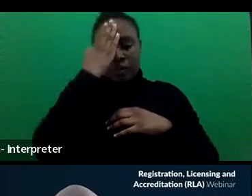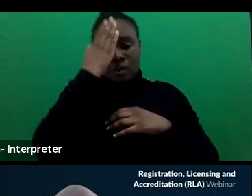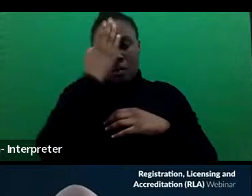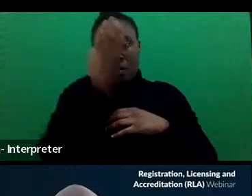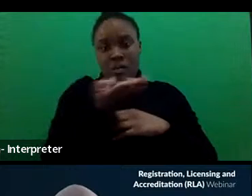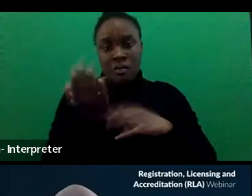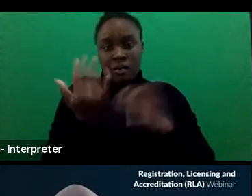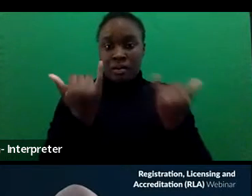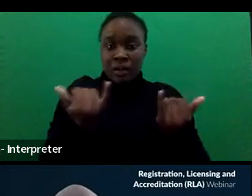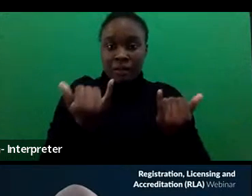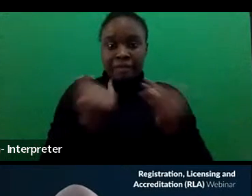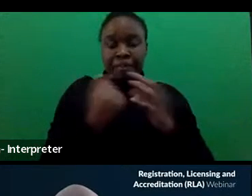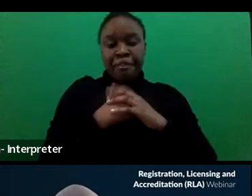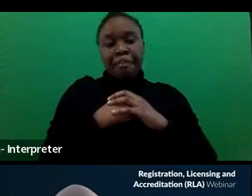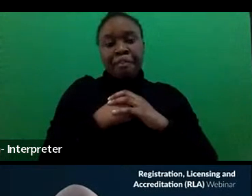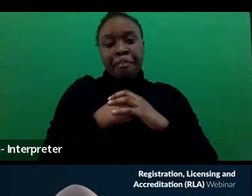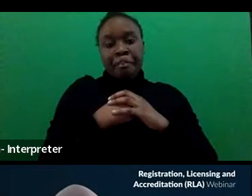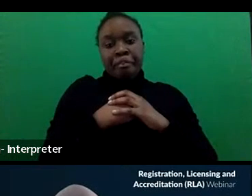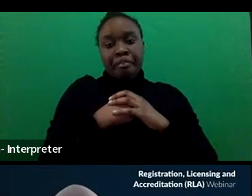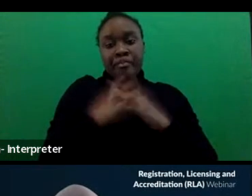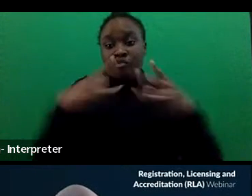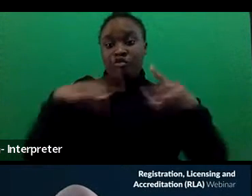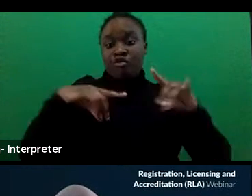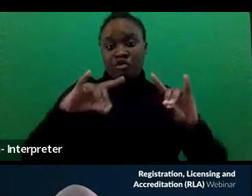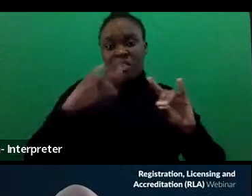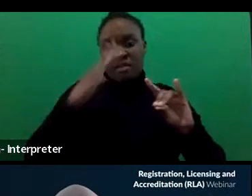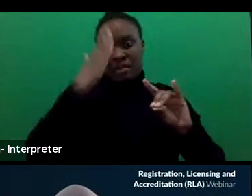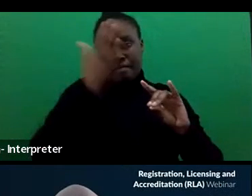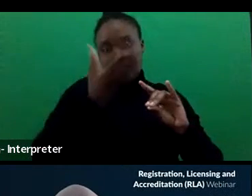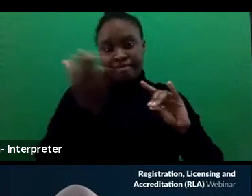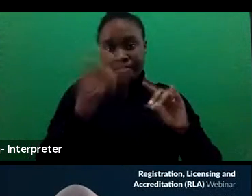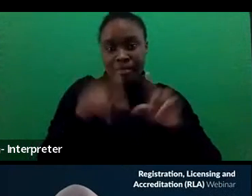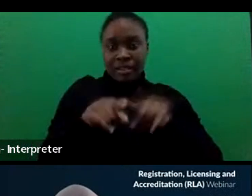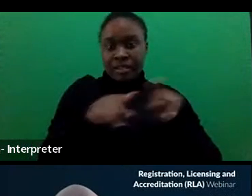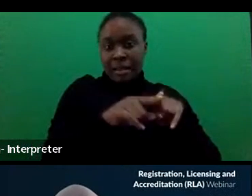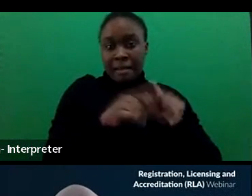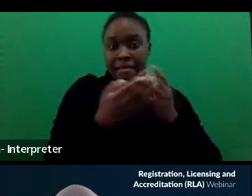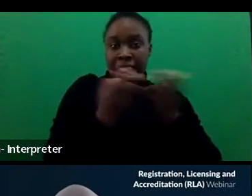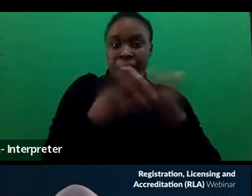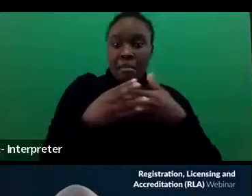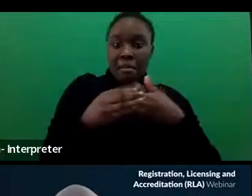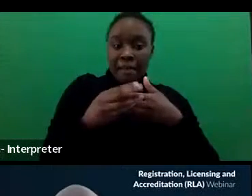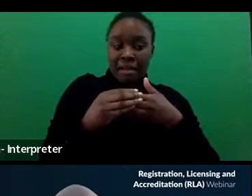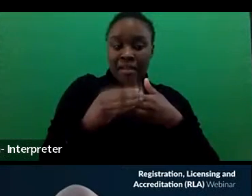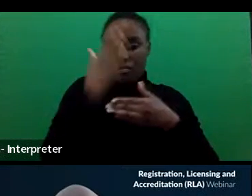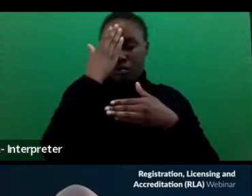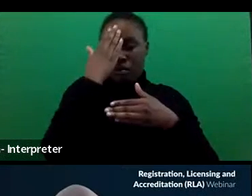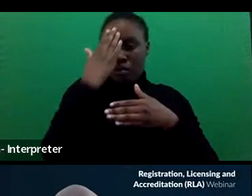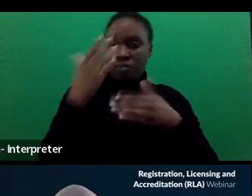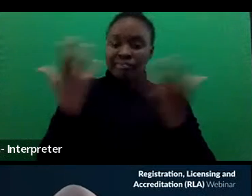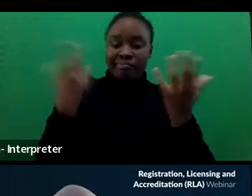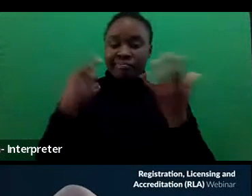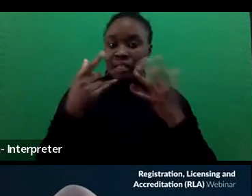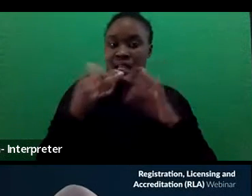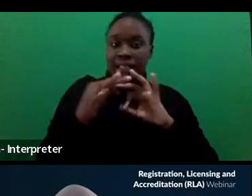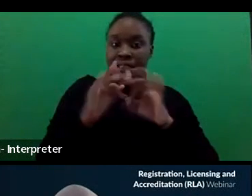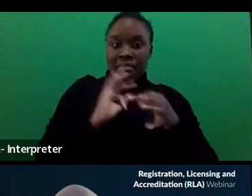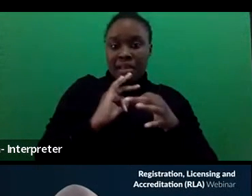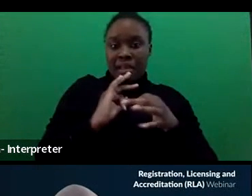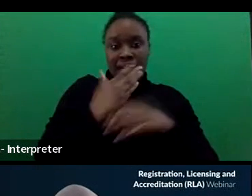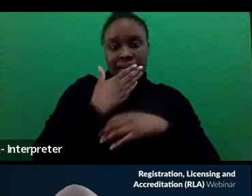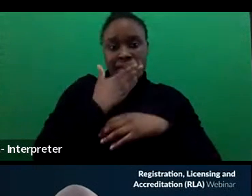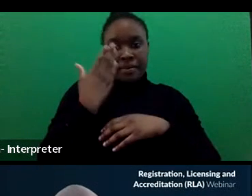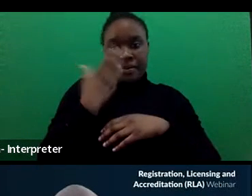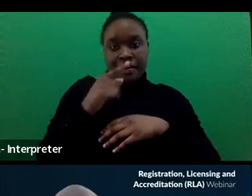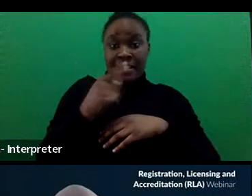that the chair and also members of trade, it does not expire the code. If you have the